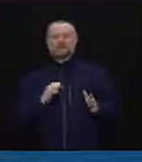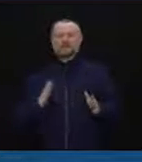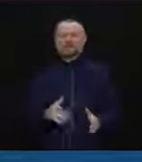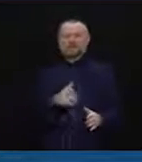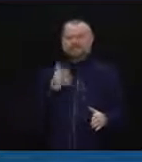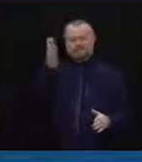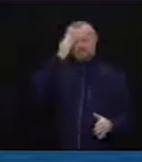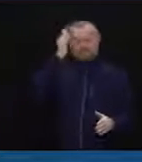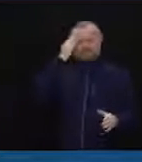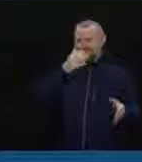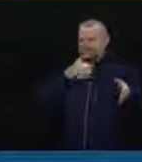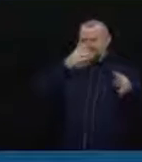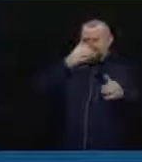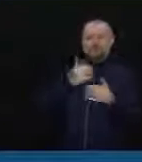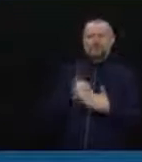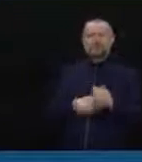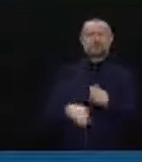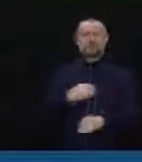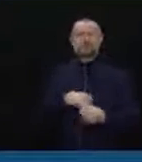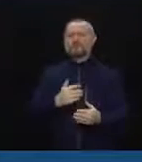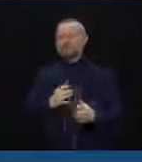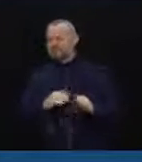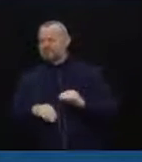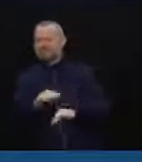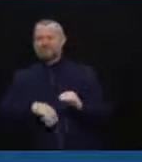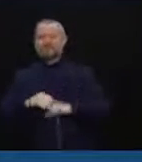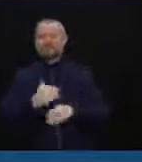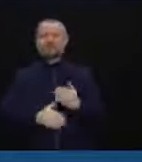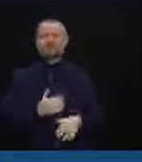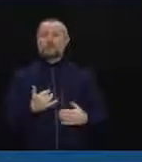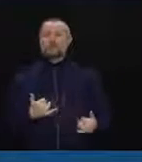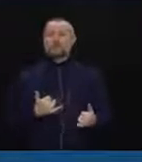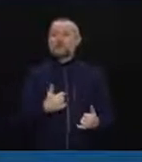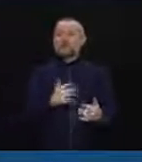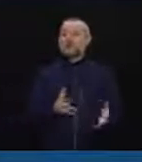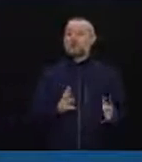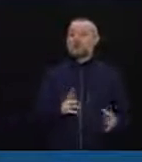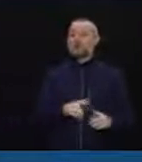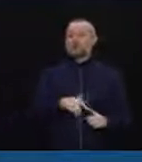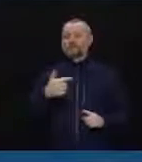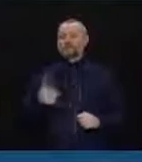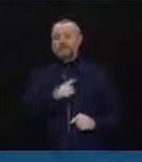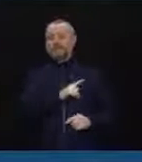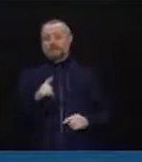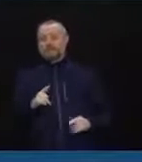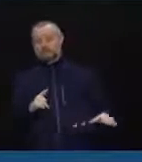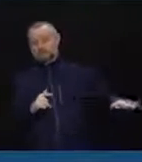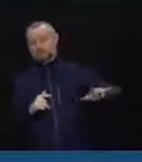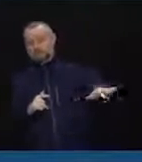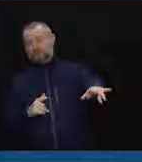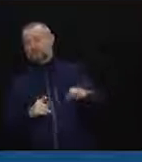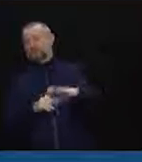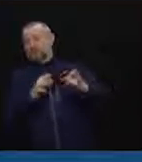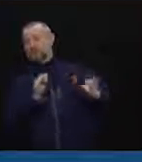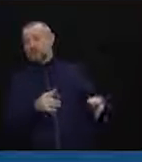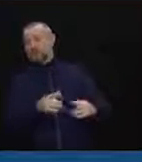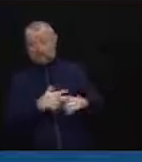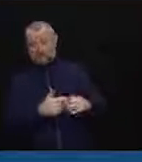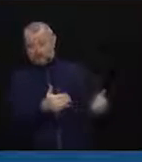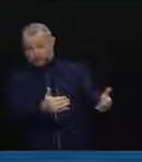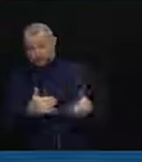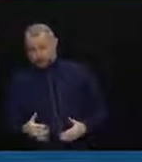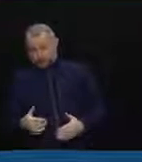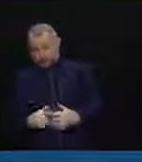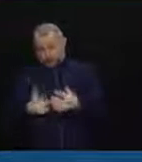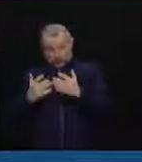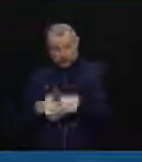presents. Now the conversations go with the legislators, and then we sit down and work it out and end up with a product that is the